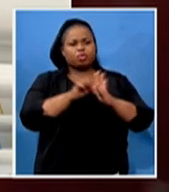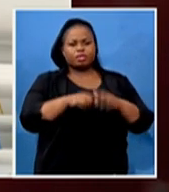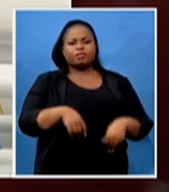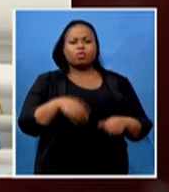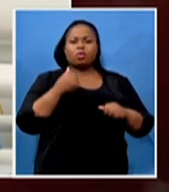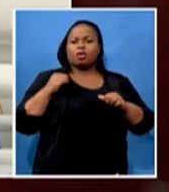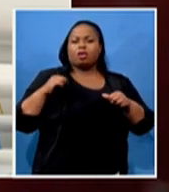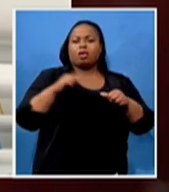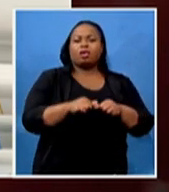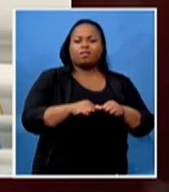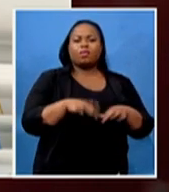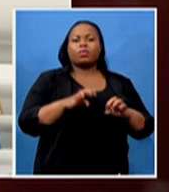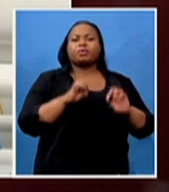into?